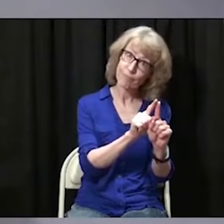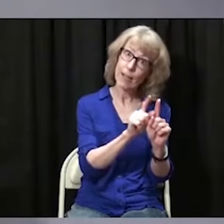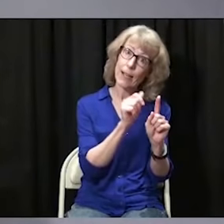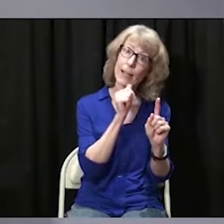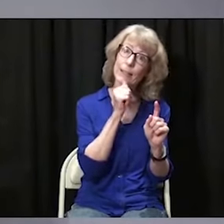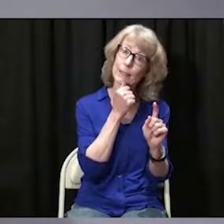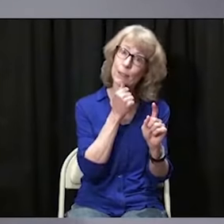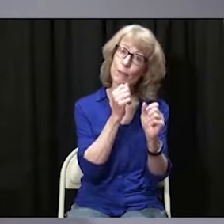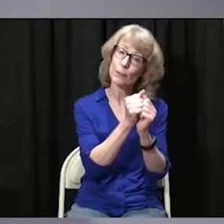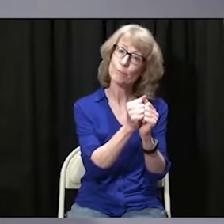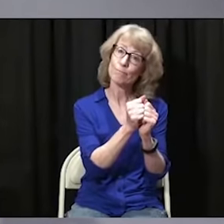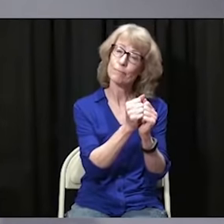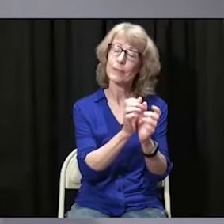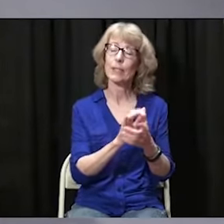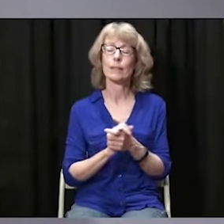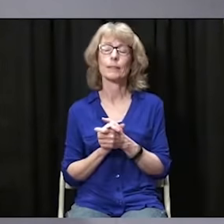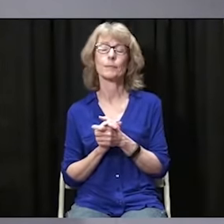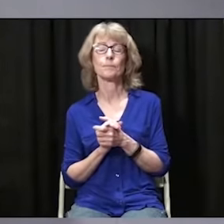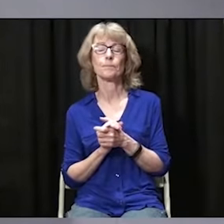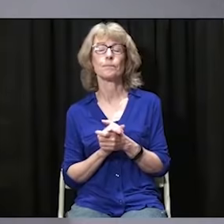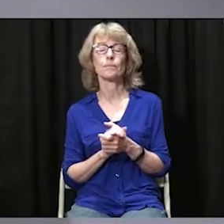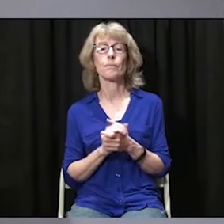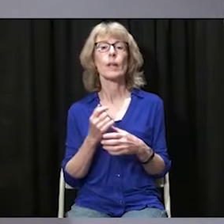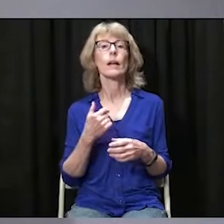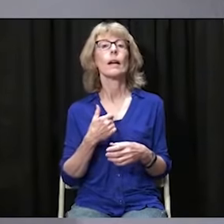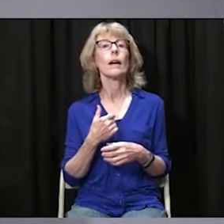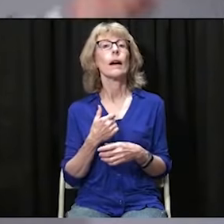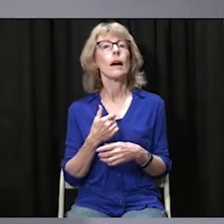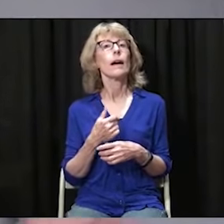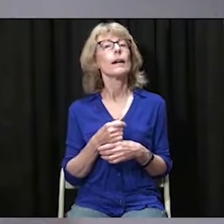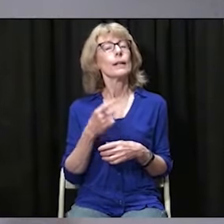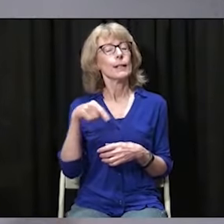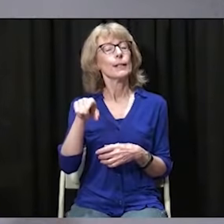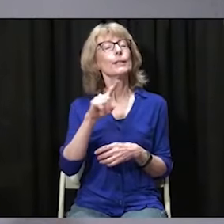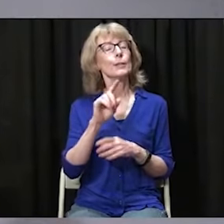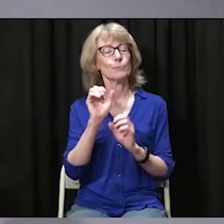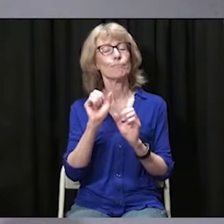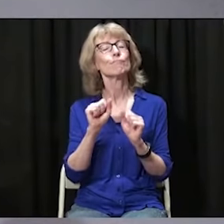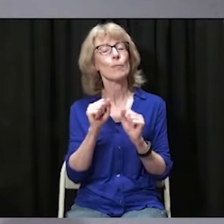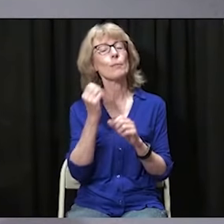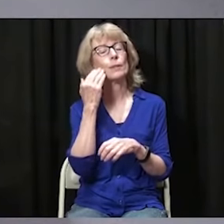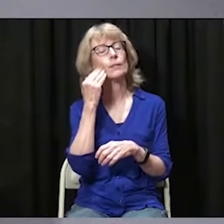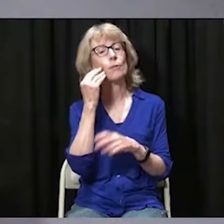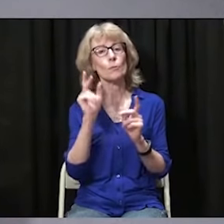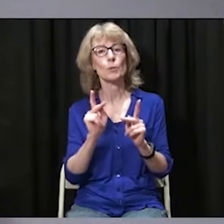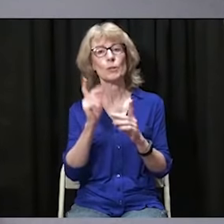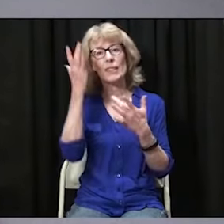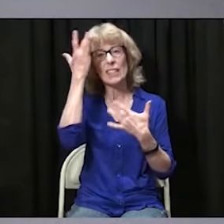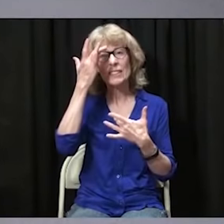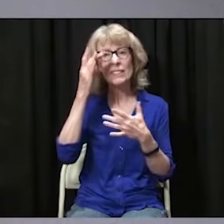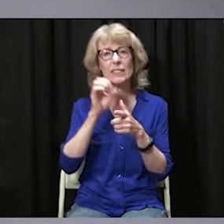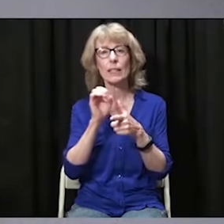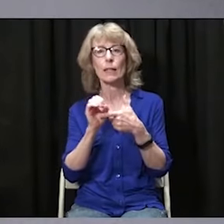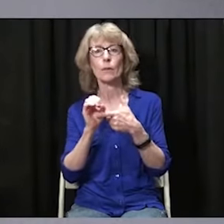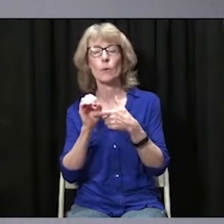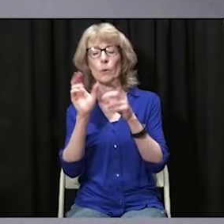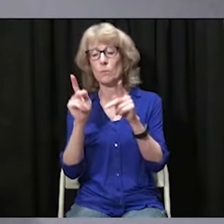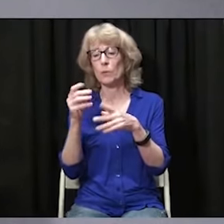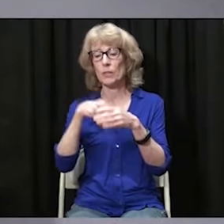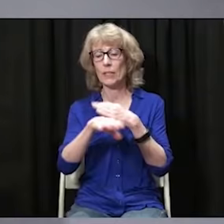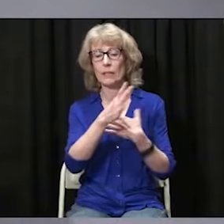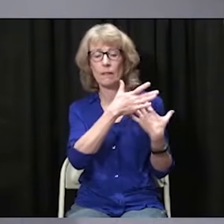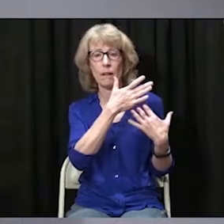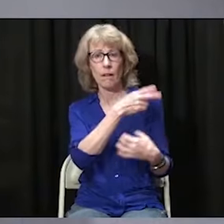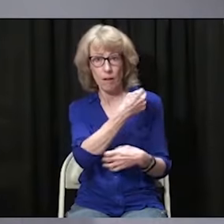I guarantee you that right now, you probably know someone that's sick. Probably know someone that's in the hospital.